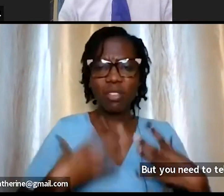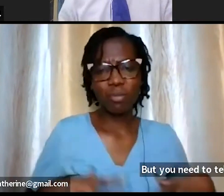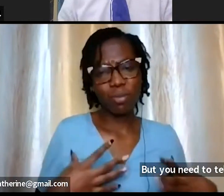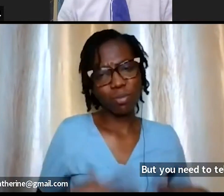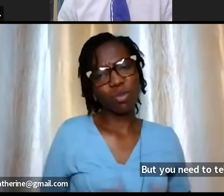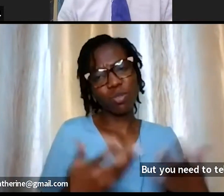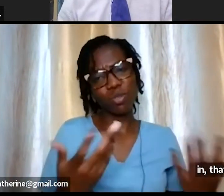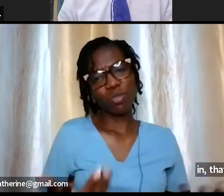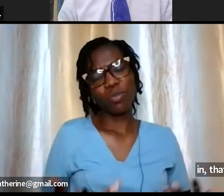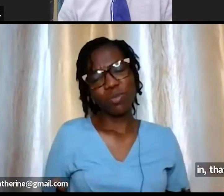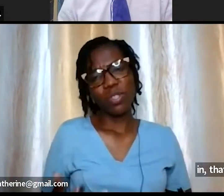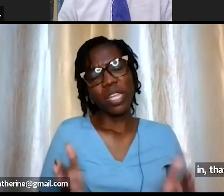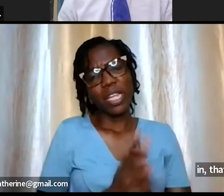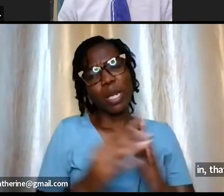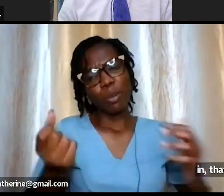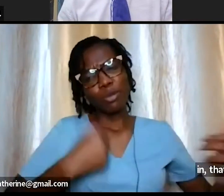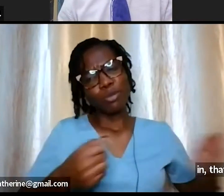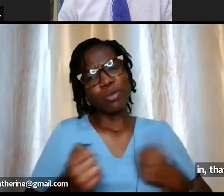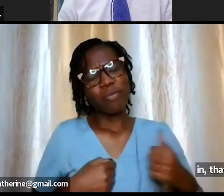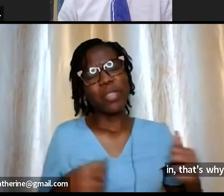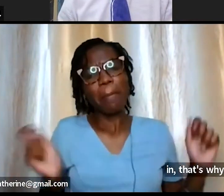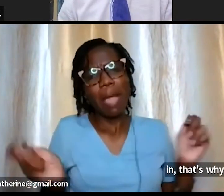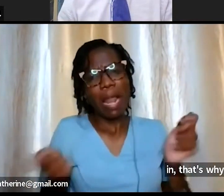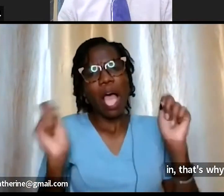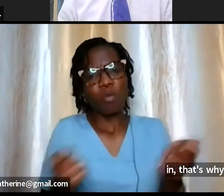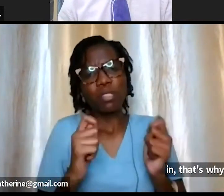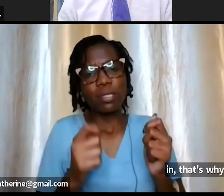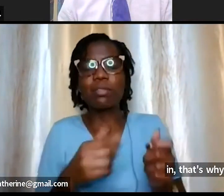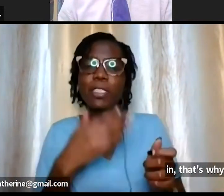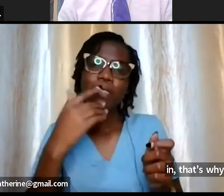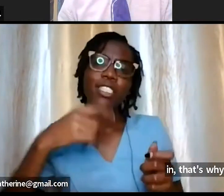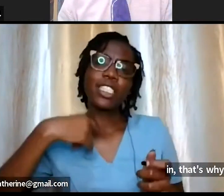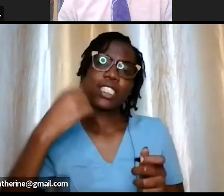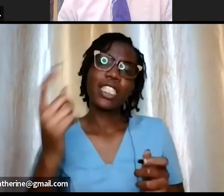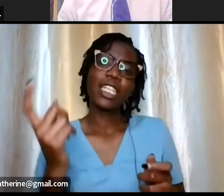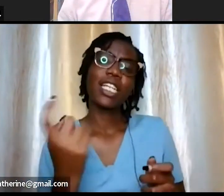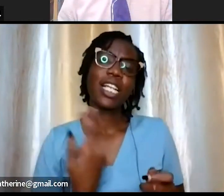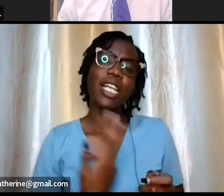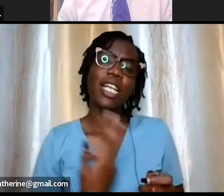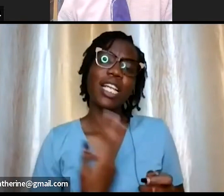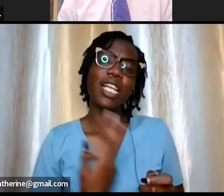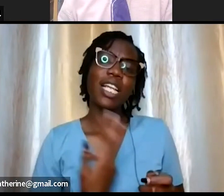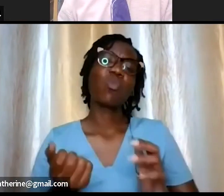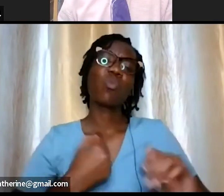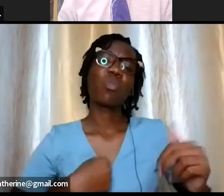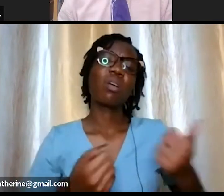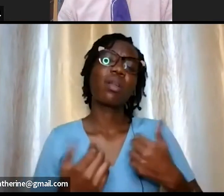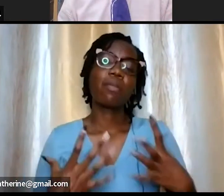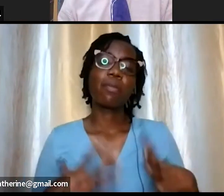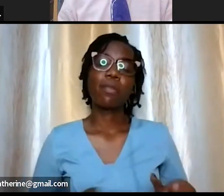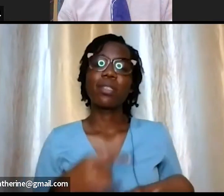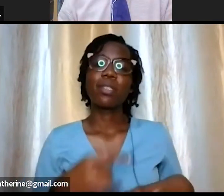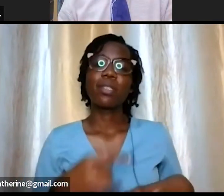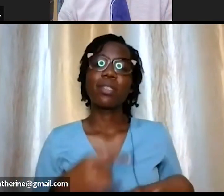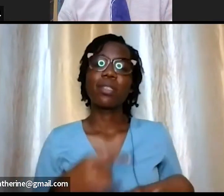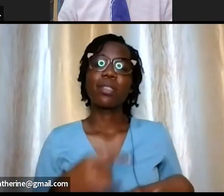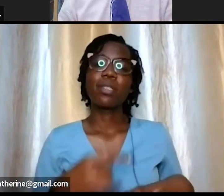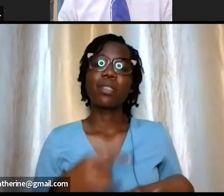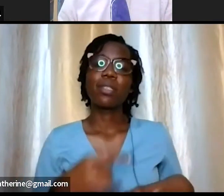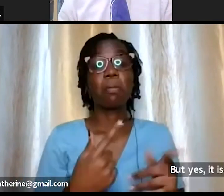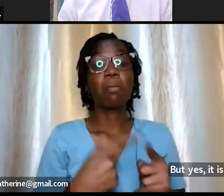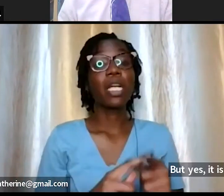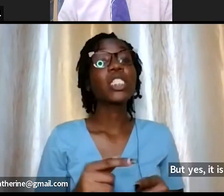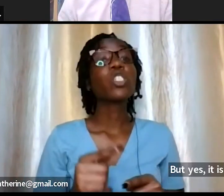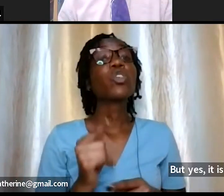Burundians and the Malawians on the call know. And the Rwandese, you can tell us what this means. But yes, it is upon you to actually take